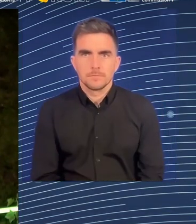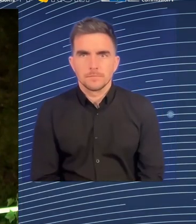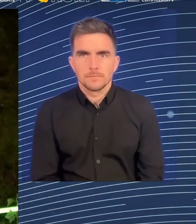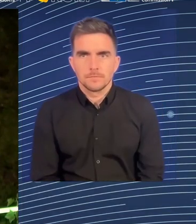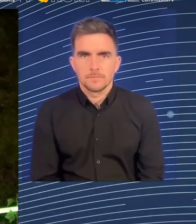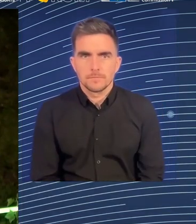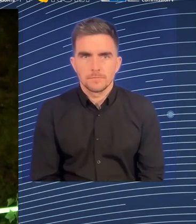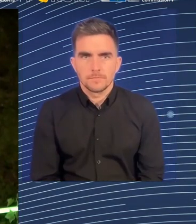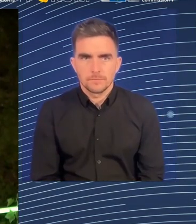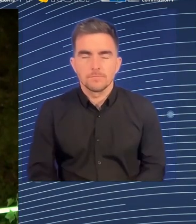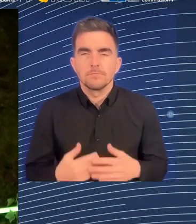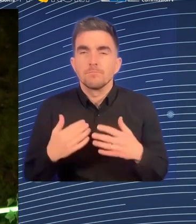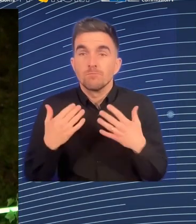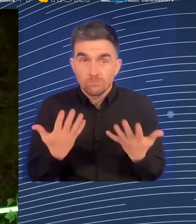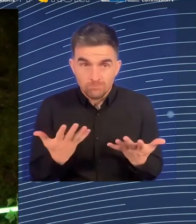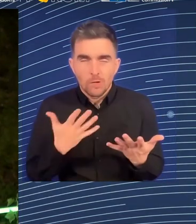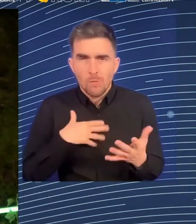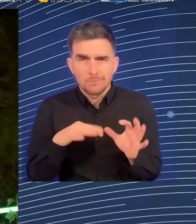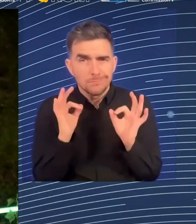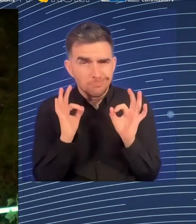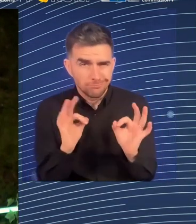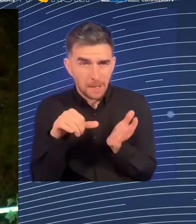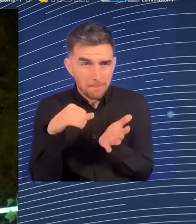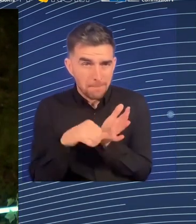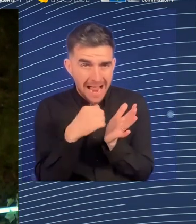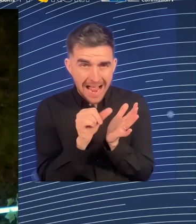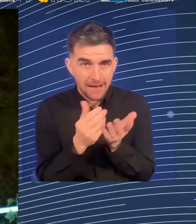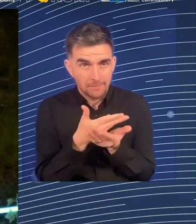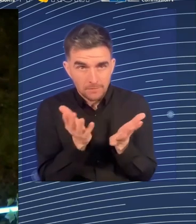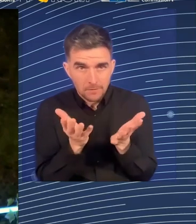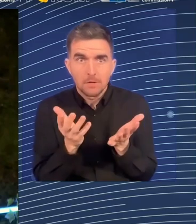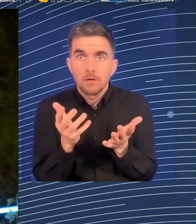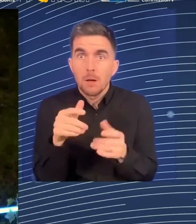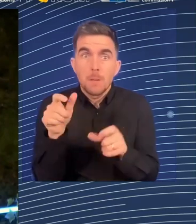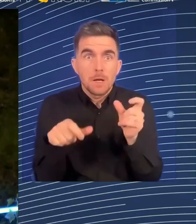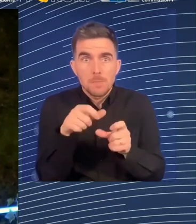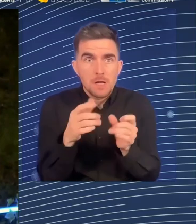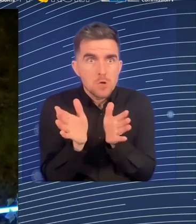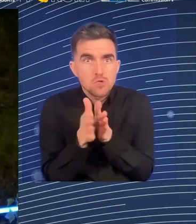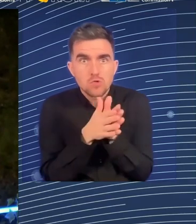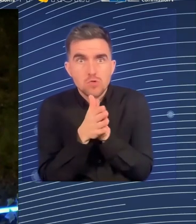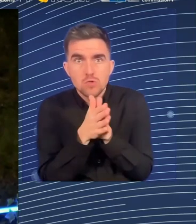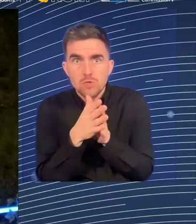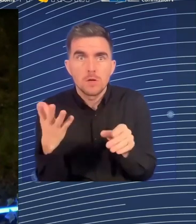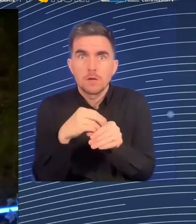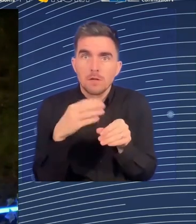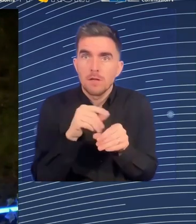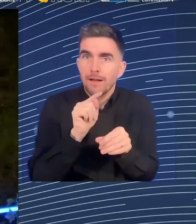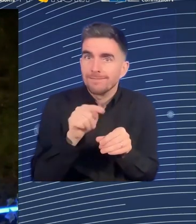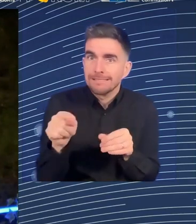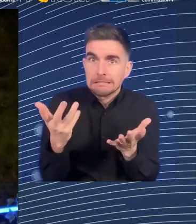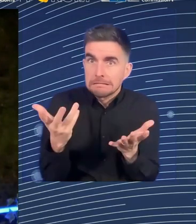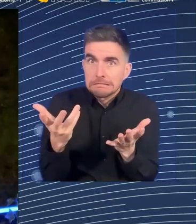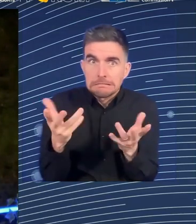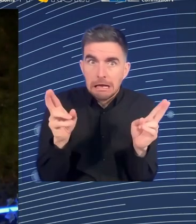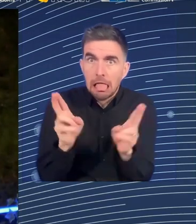argue, is where the minimum wage directive plays such an important role for two reasons. One,